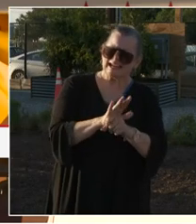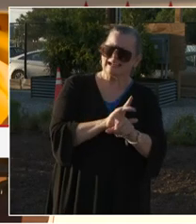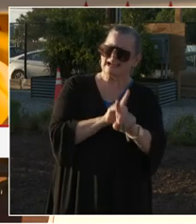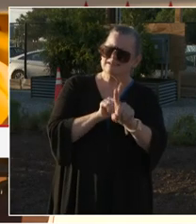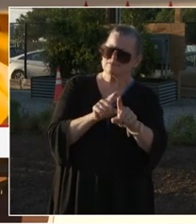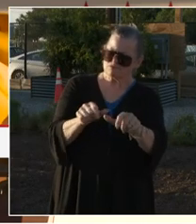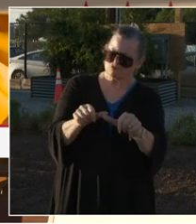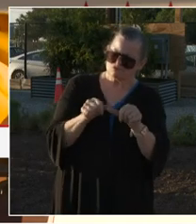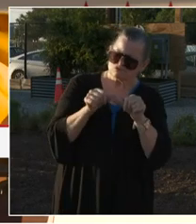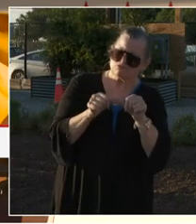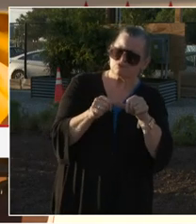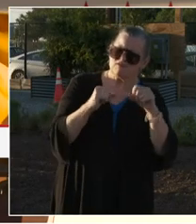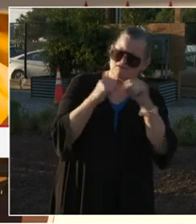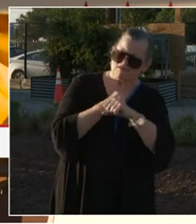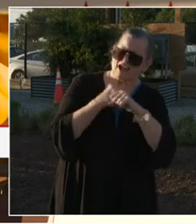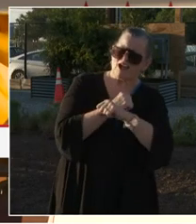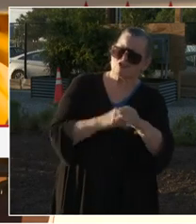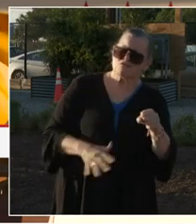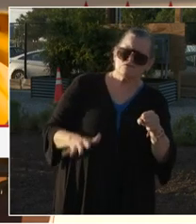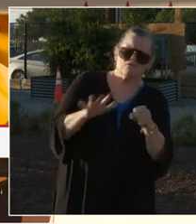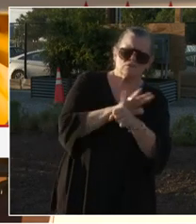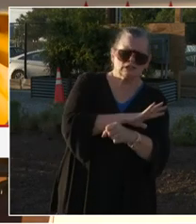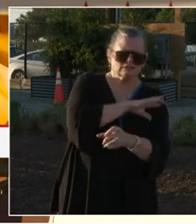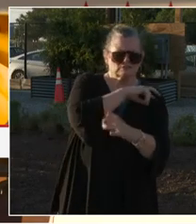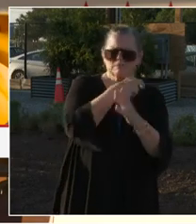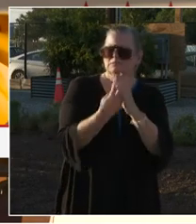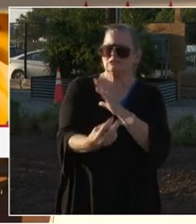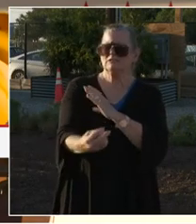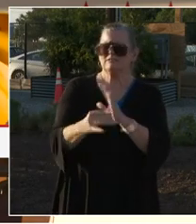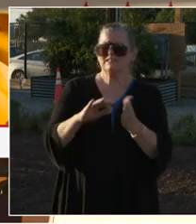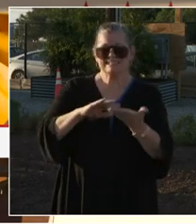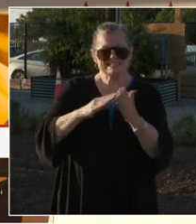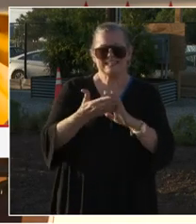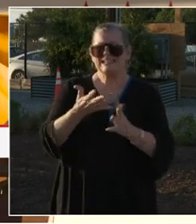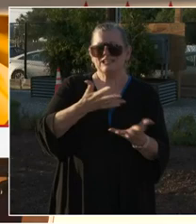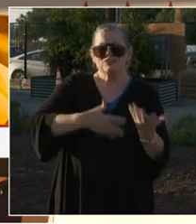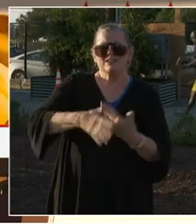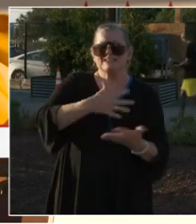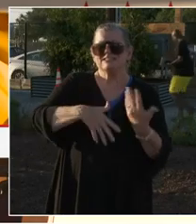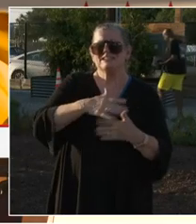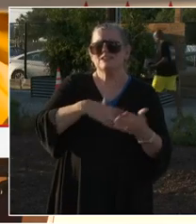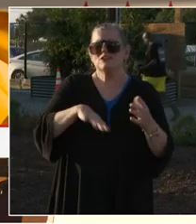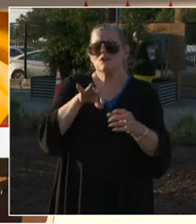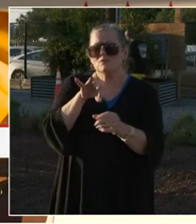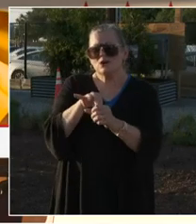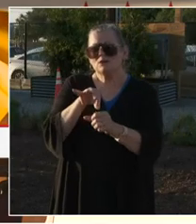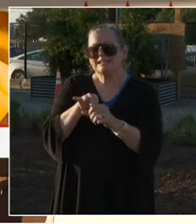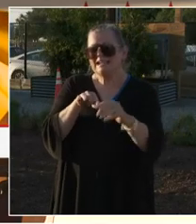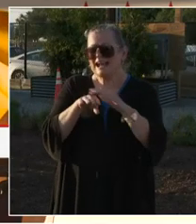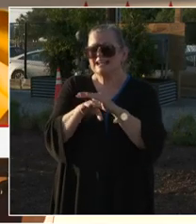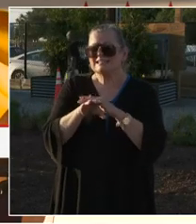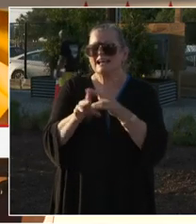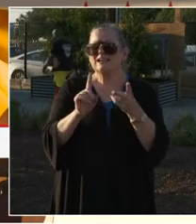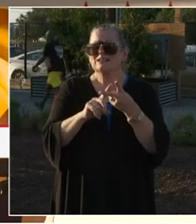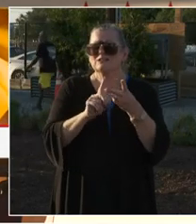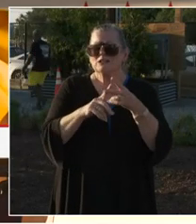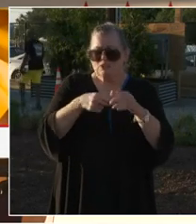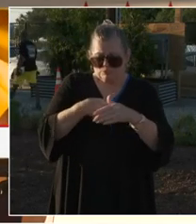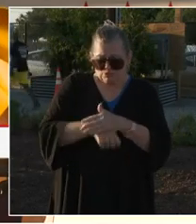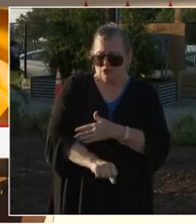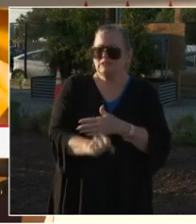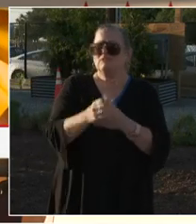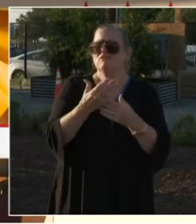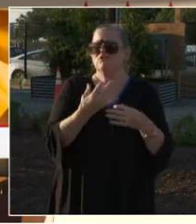for full participation in society through voting access, reproductive freedom, paid family leave,